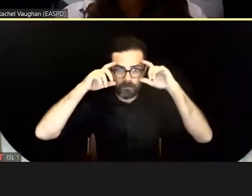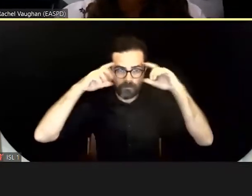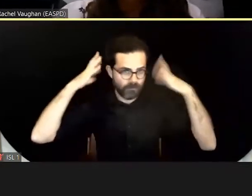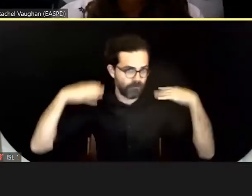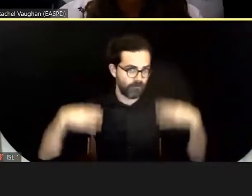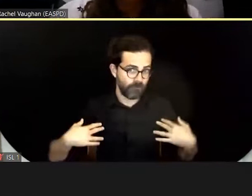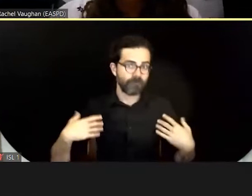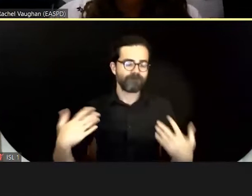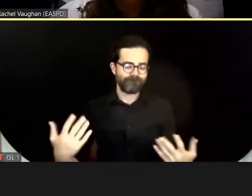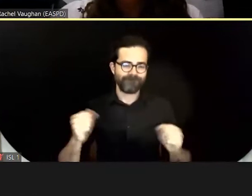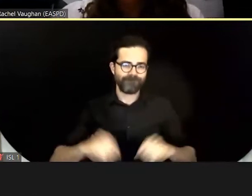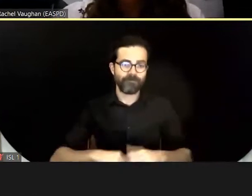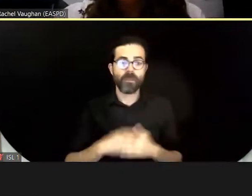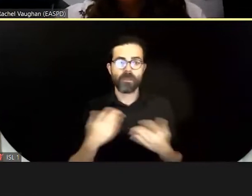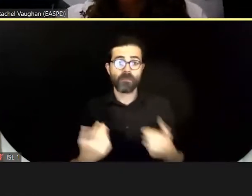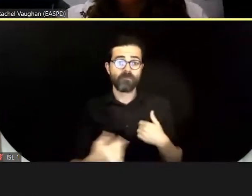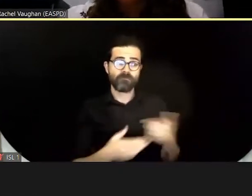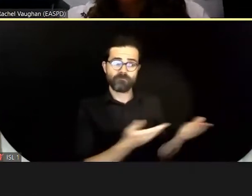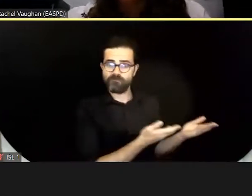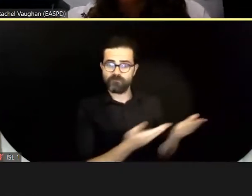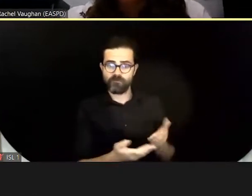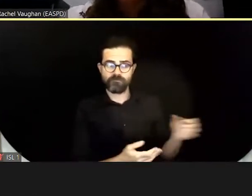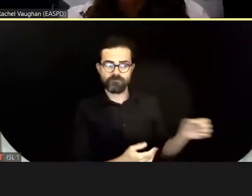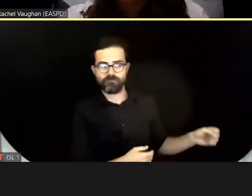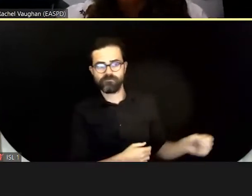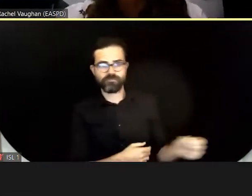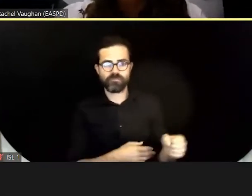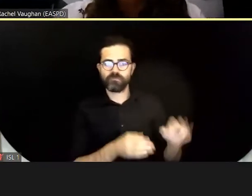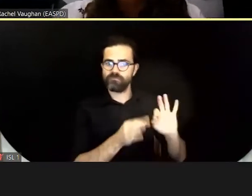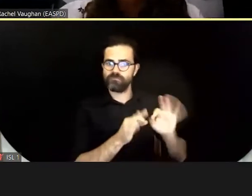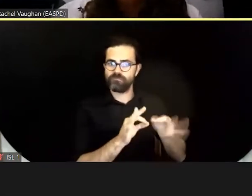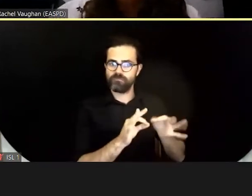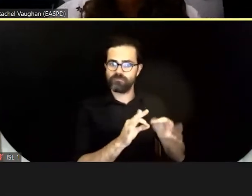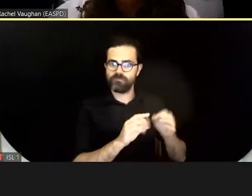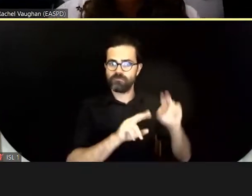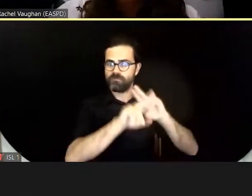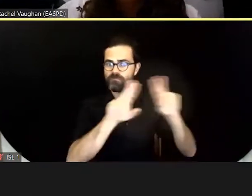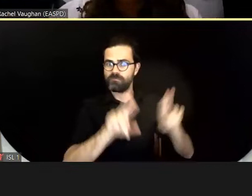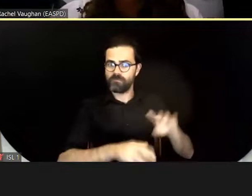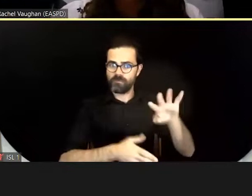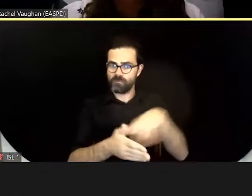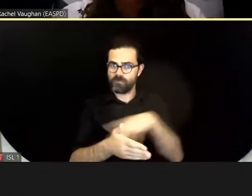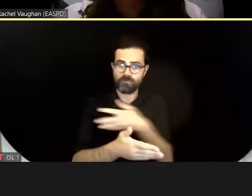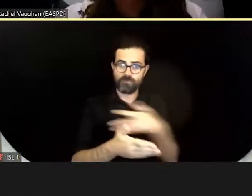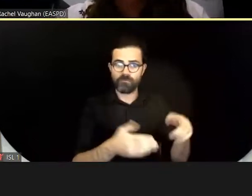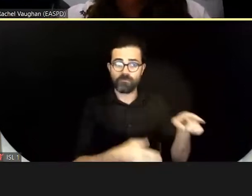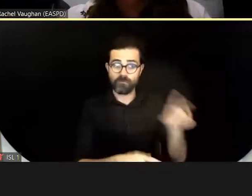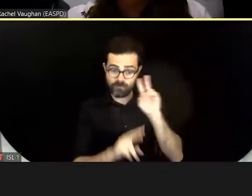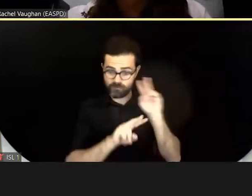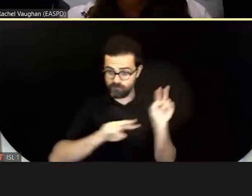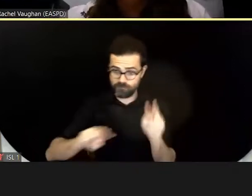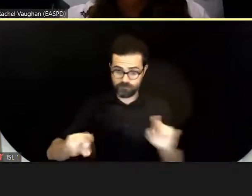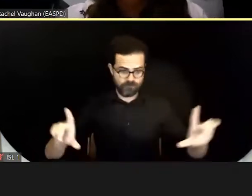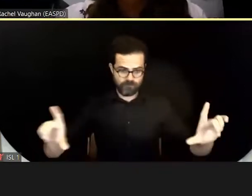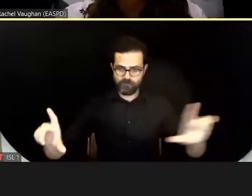provides international sign language interpretation, and you should be able to see that via the video on your screen. And we